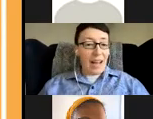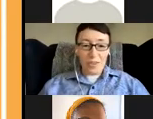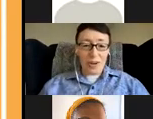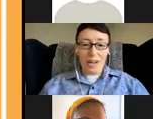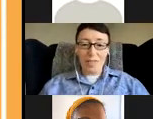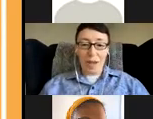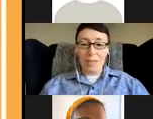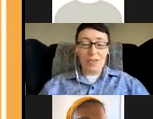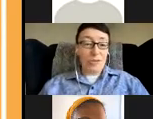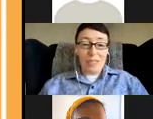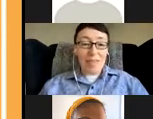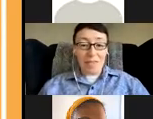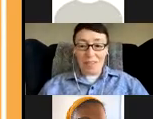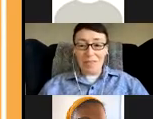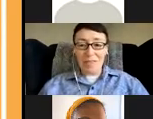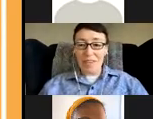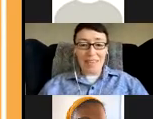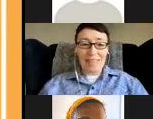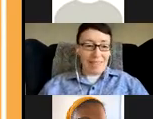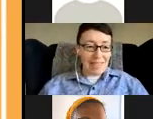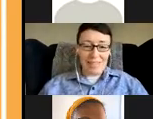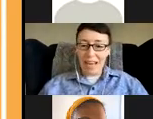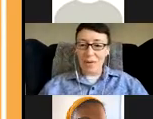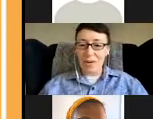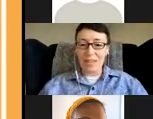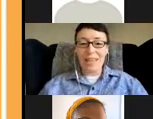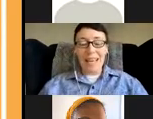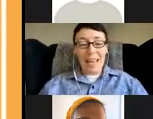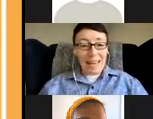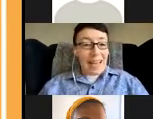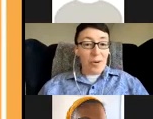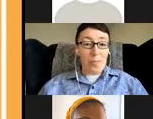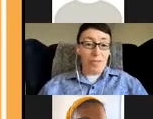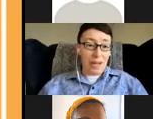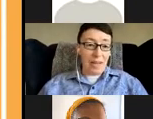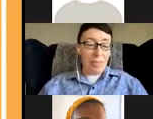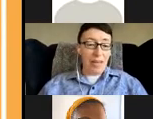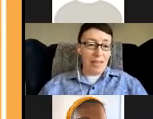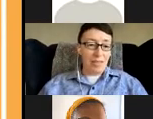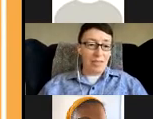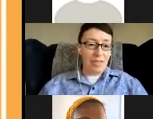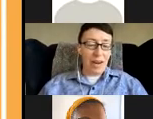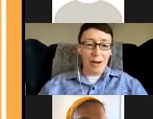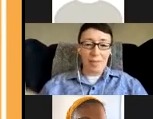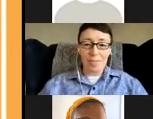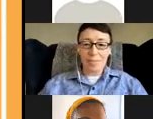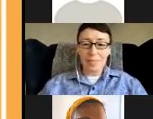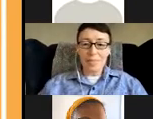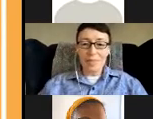including how to track families whose infants fit into these categories and how to provide plans of safe